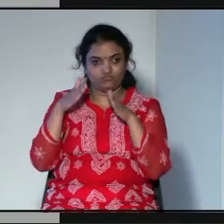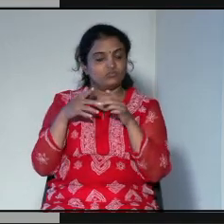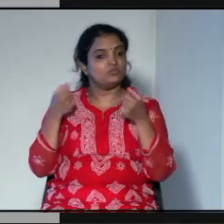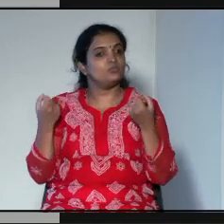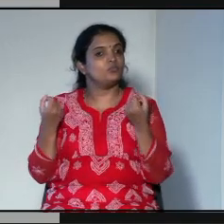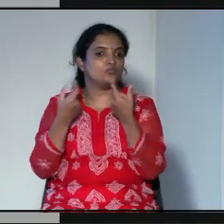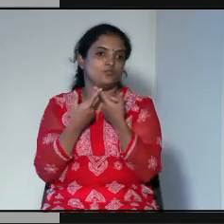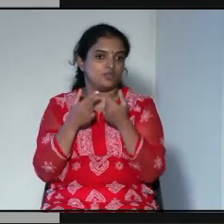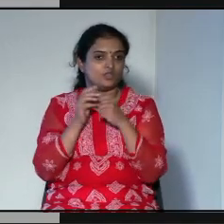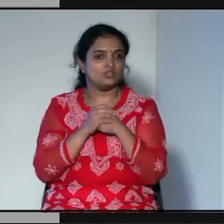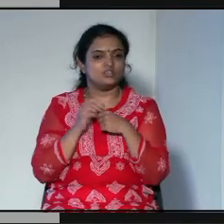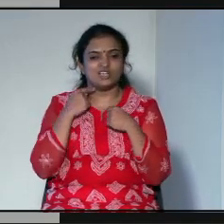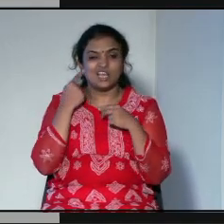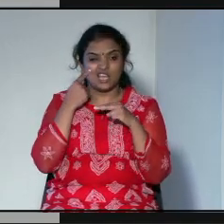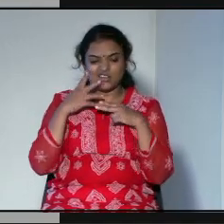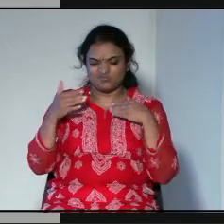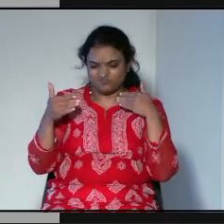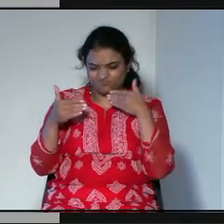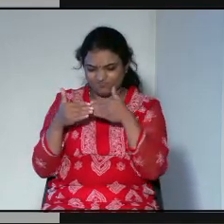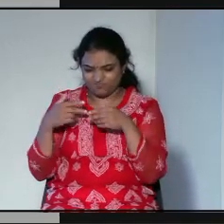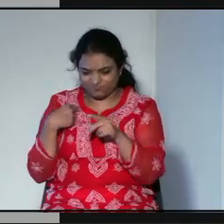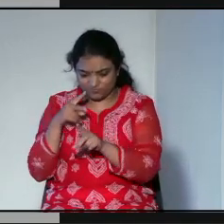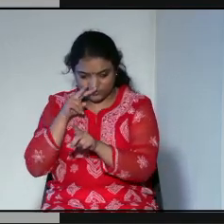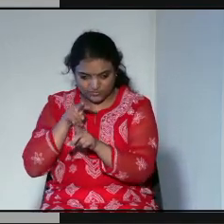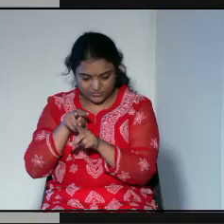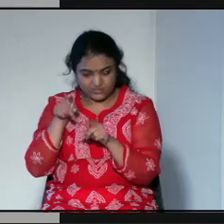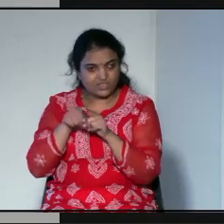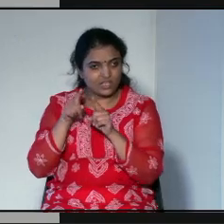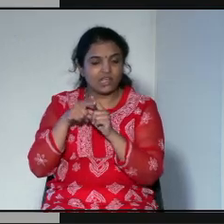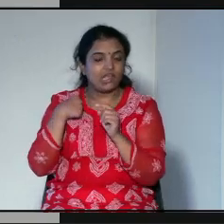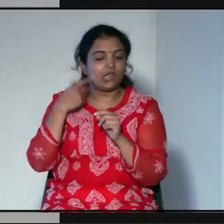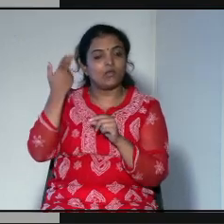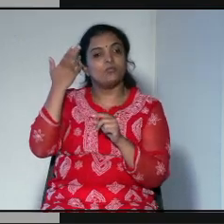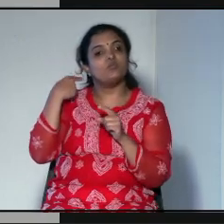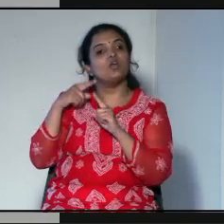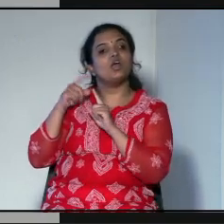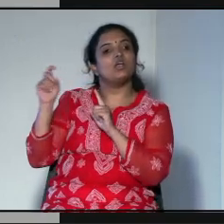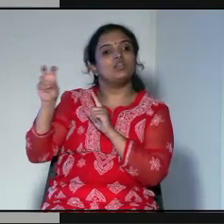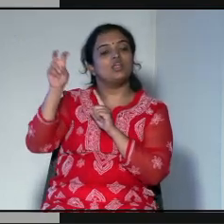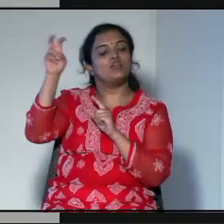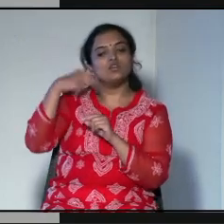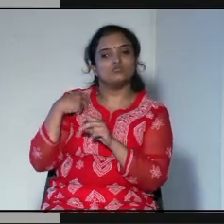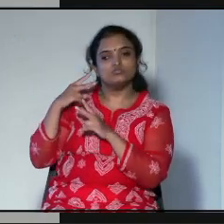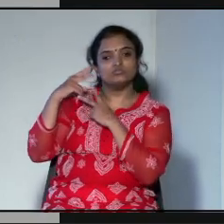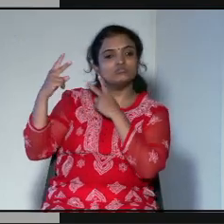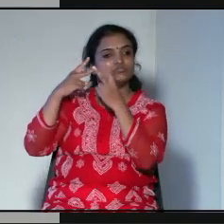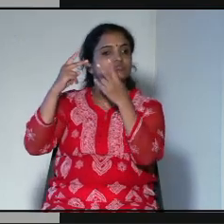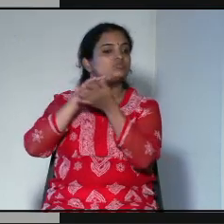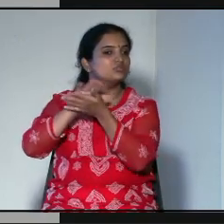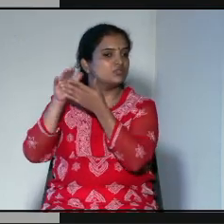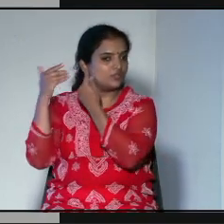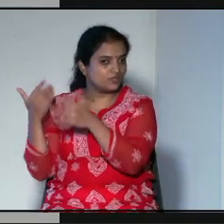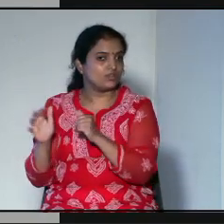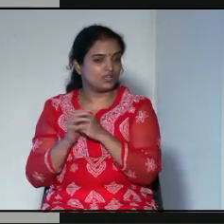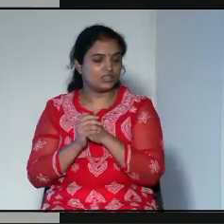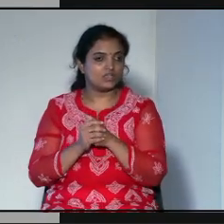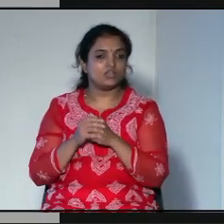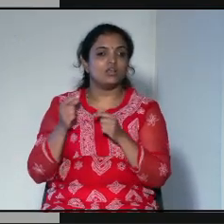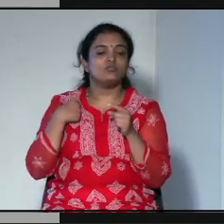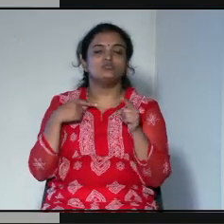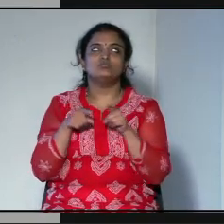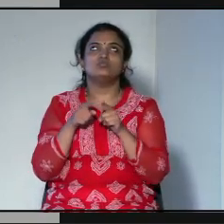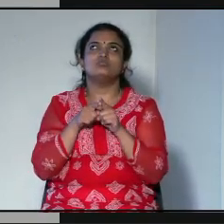which she had closely encountered during her travels and survey of this region. It is based on a figure she